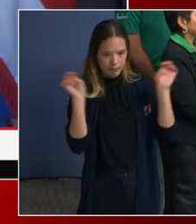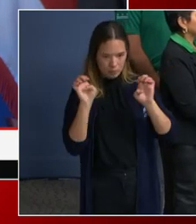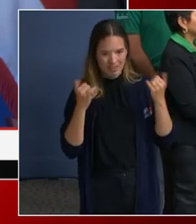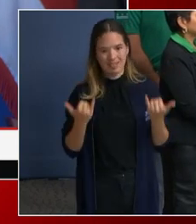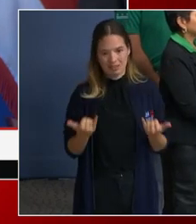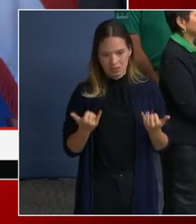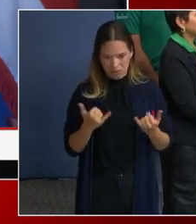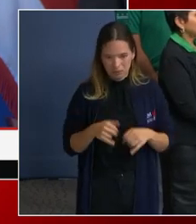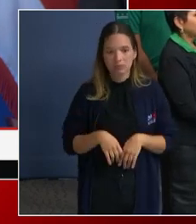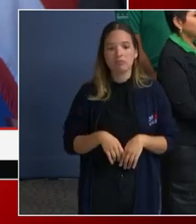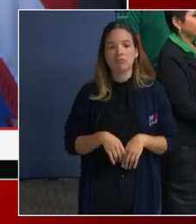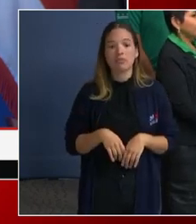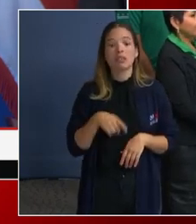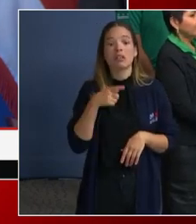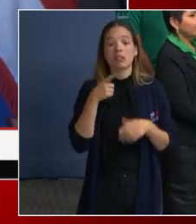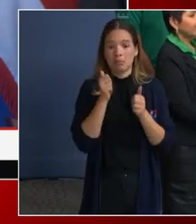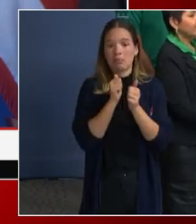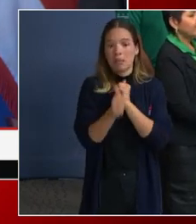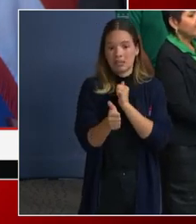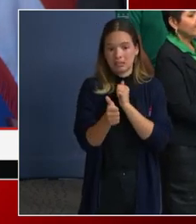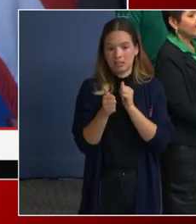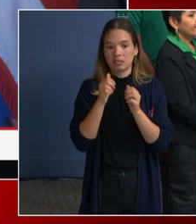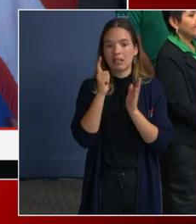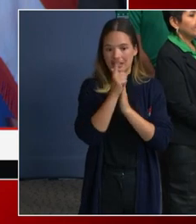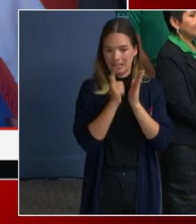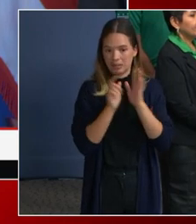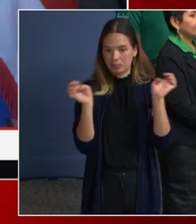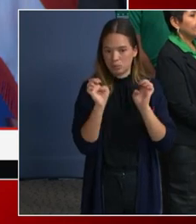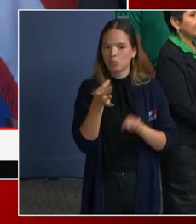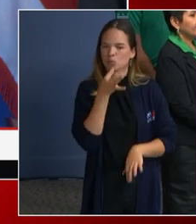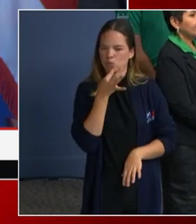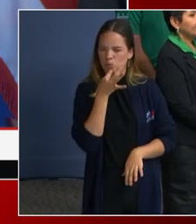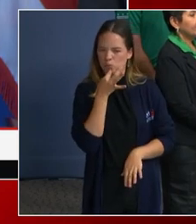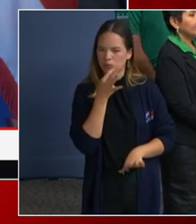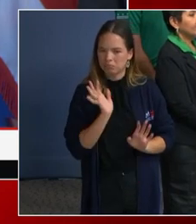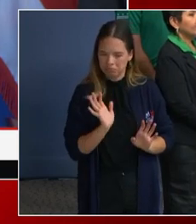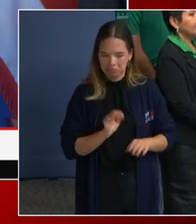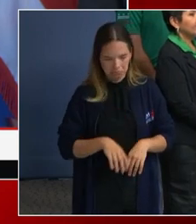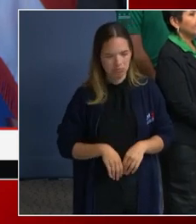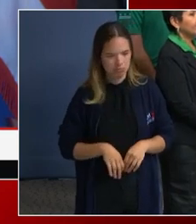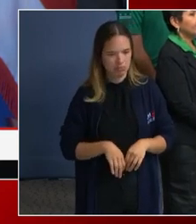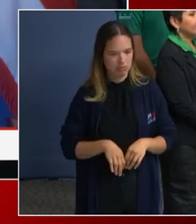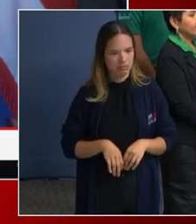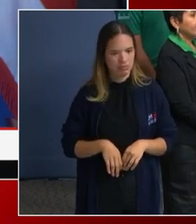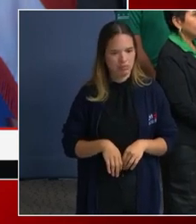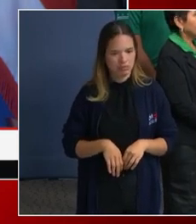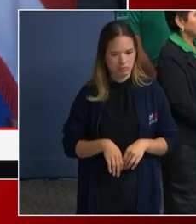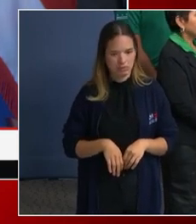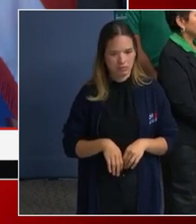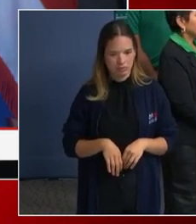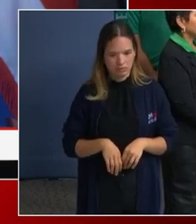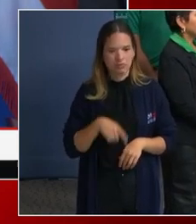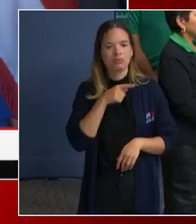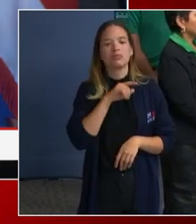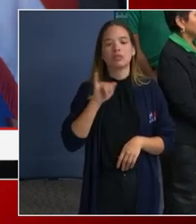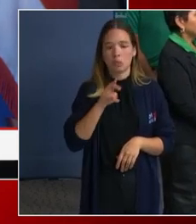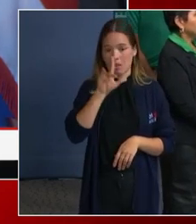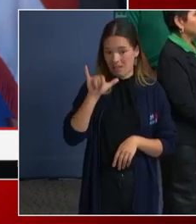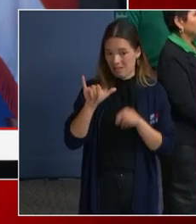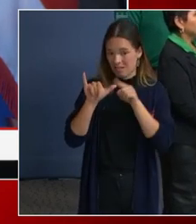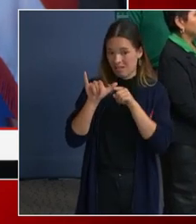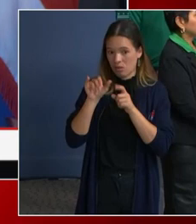emergency legislation passed through the council as well. In July, I worked with colleagues